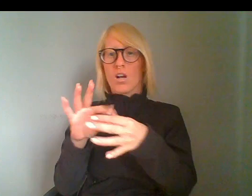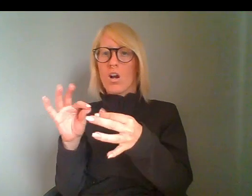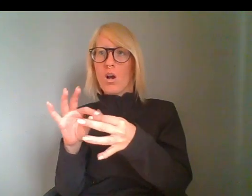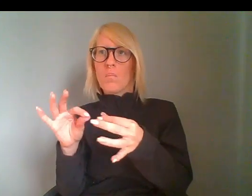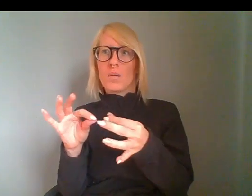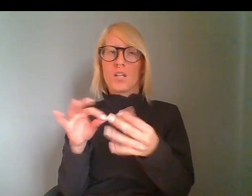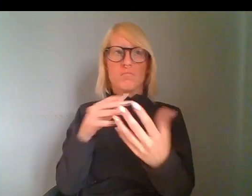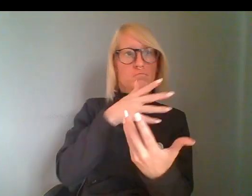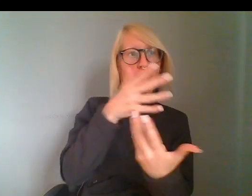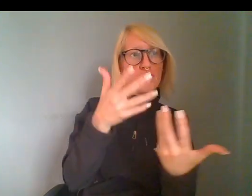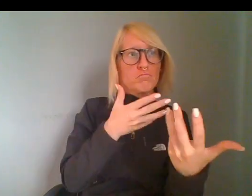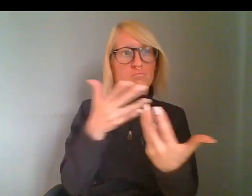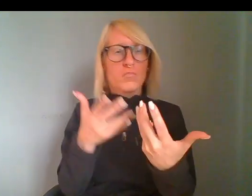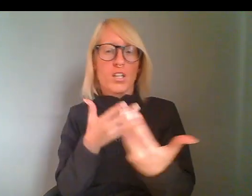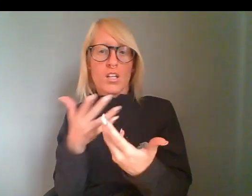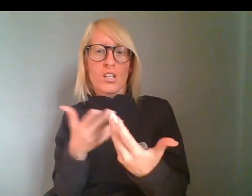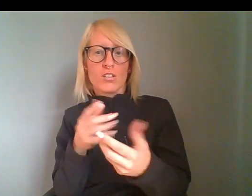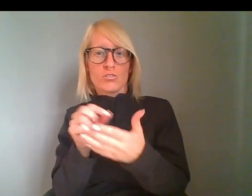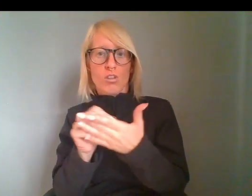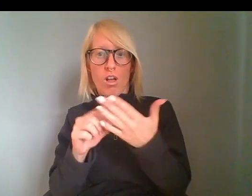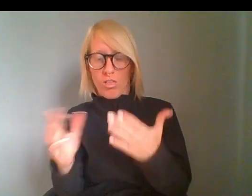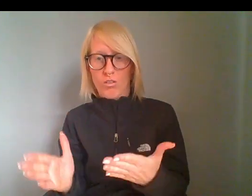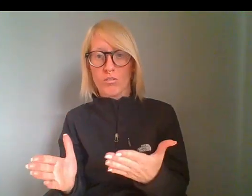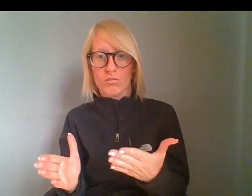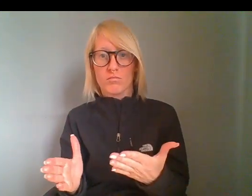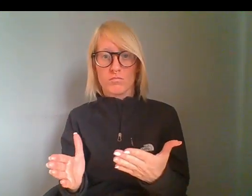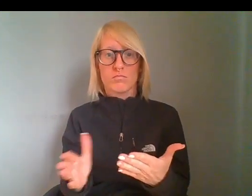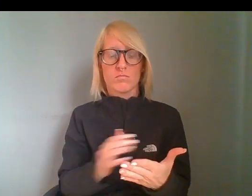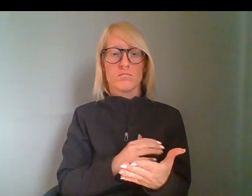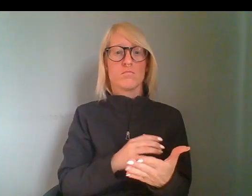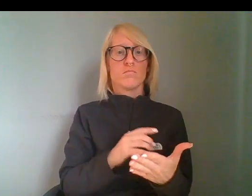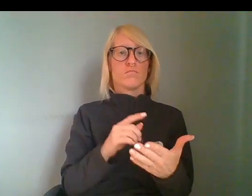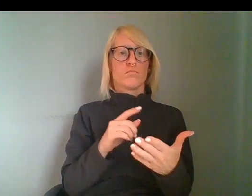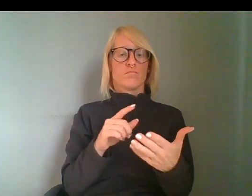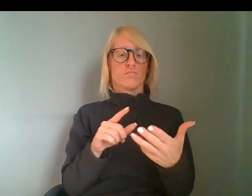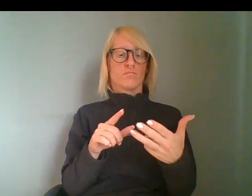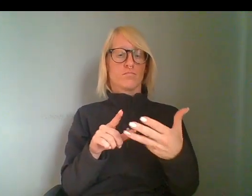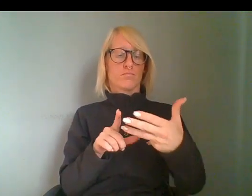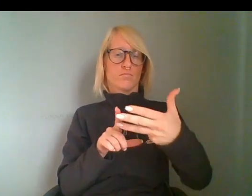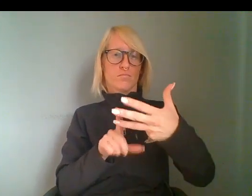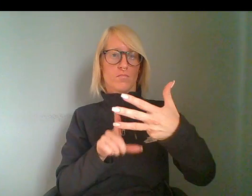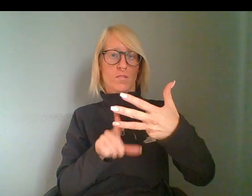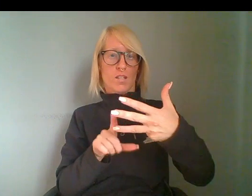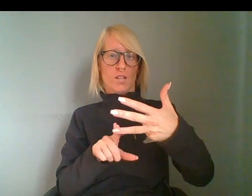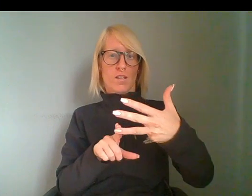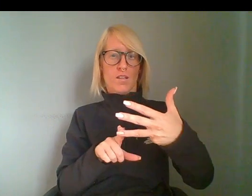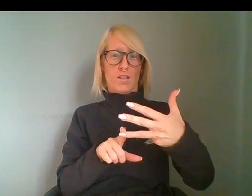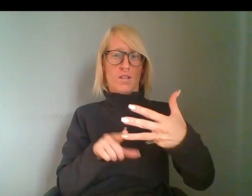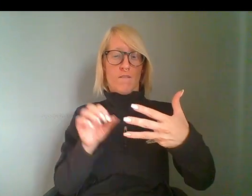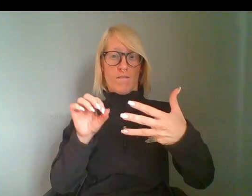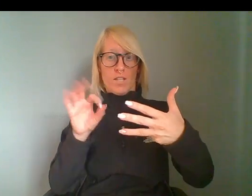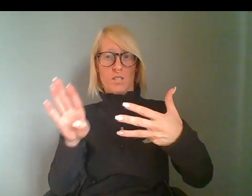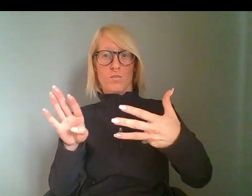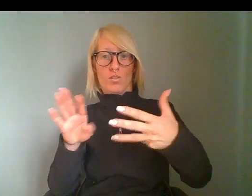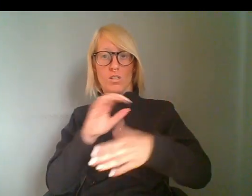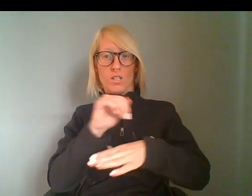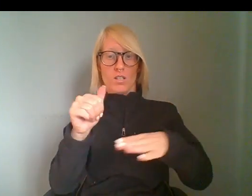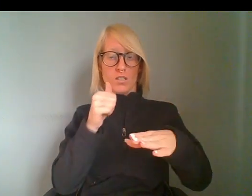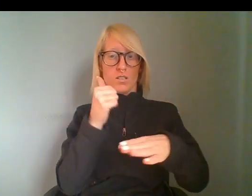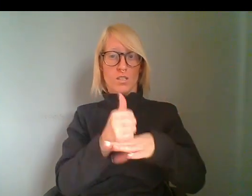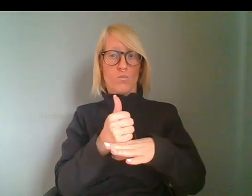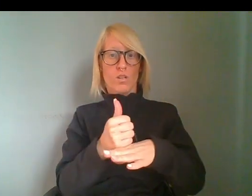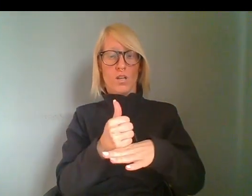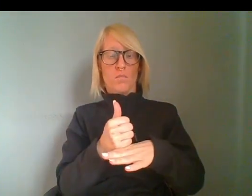with the author, so that's also important. A Facebook account, if you don't have an account, it doesn't hurt